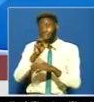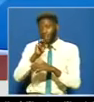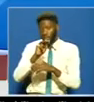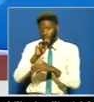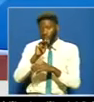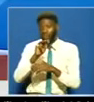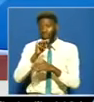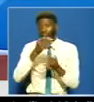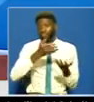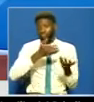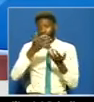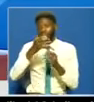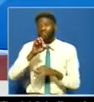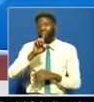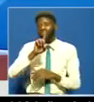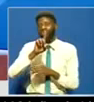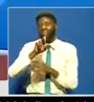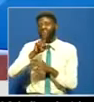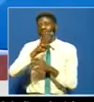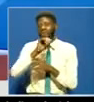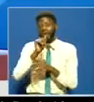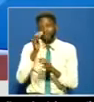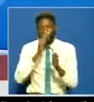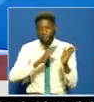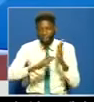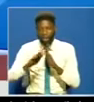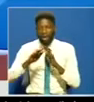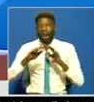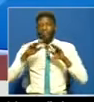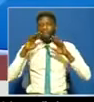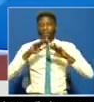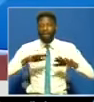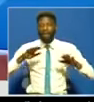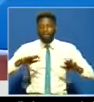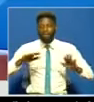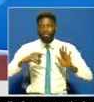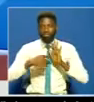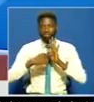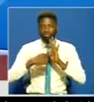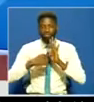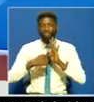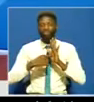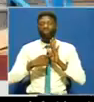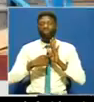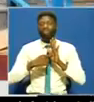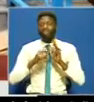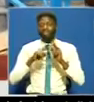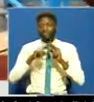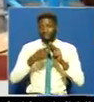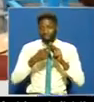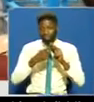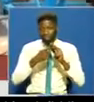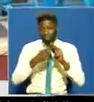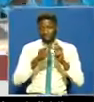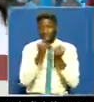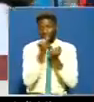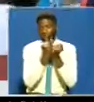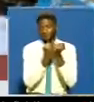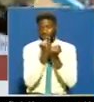ya kimataifa ya kibiashara ambayo yatadumu kwa miezi 6 kuanzia tarehe mosi mwezi Oktoba.